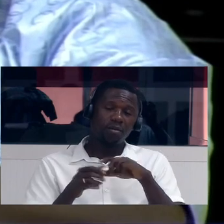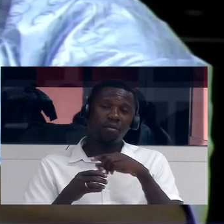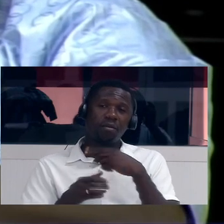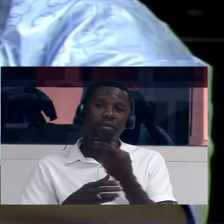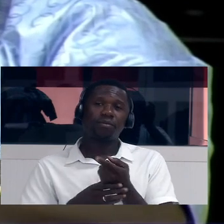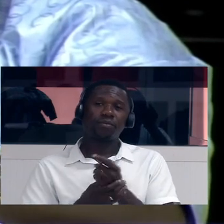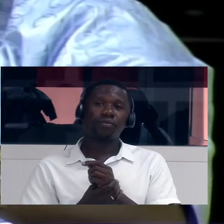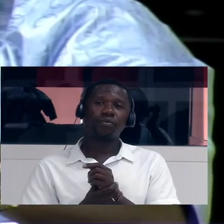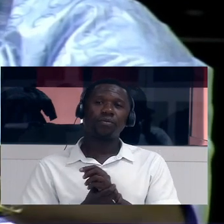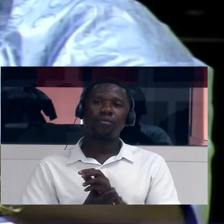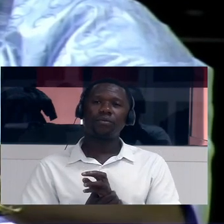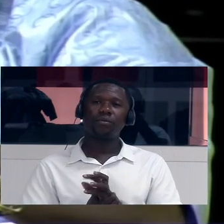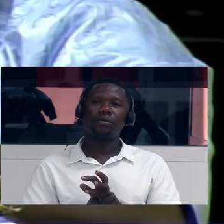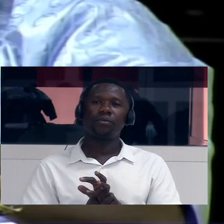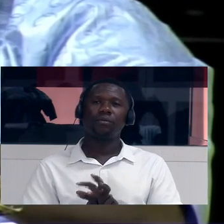did not say that.